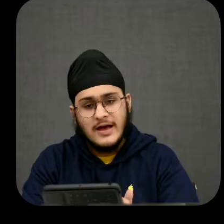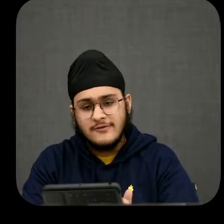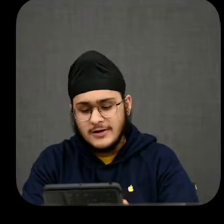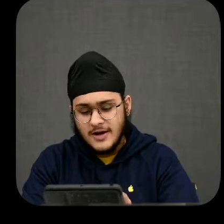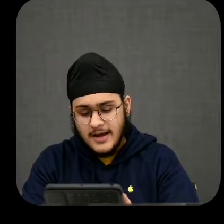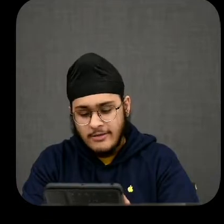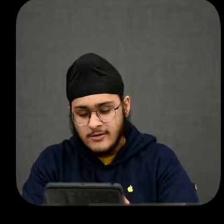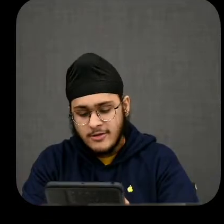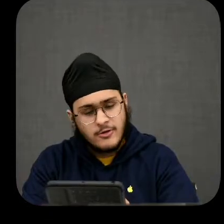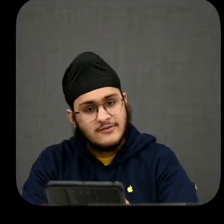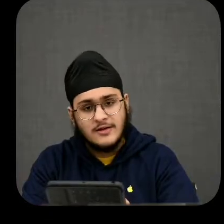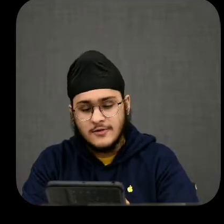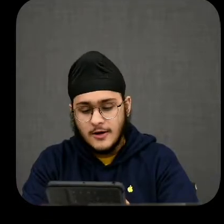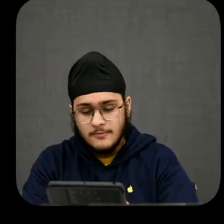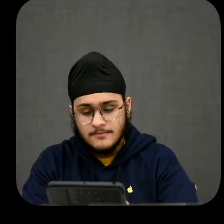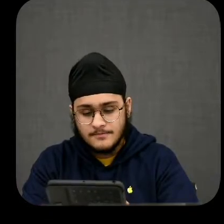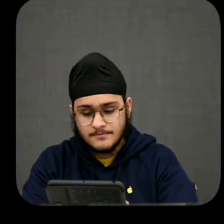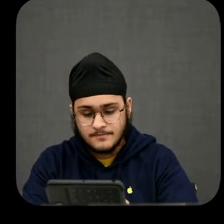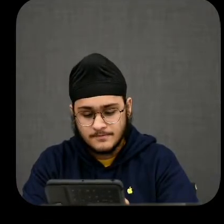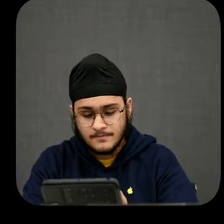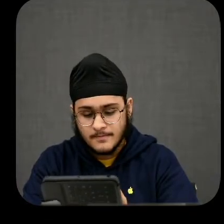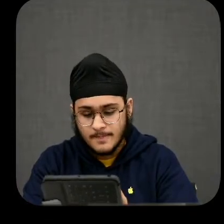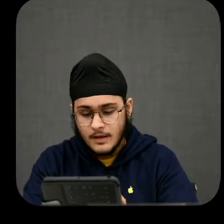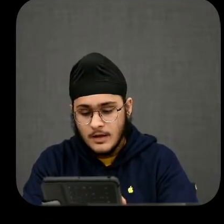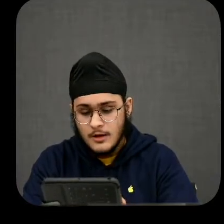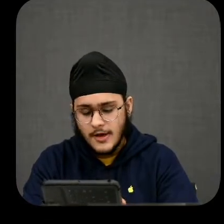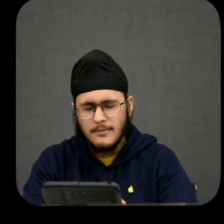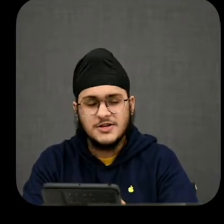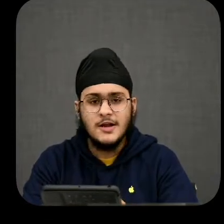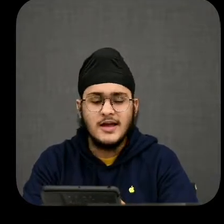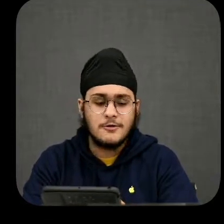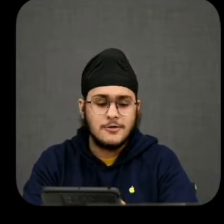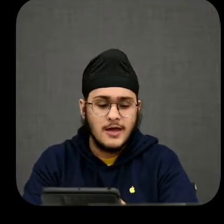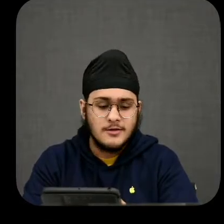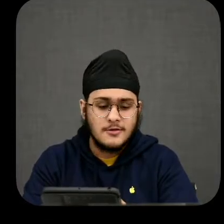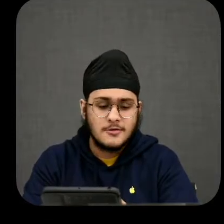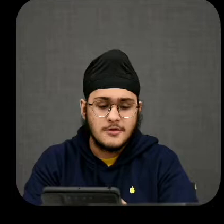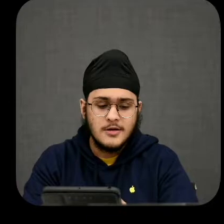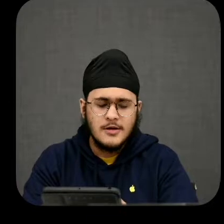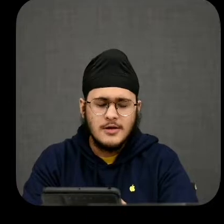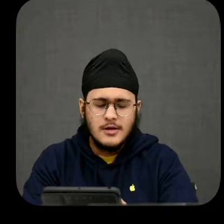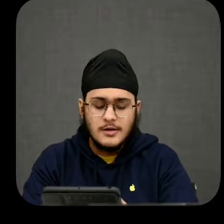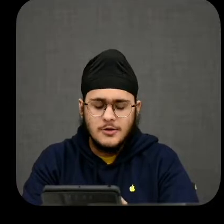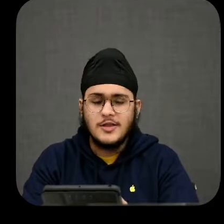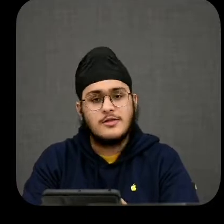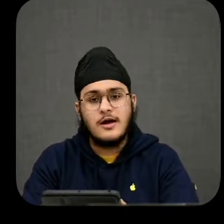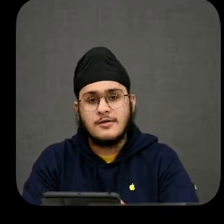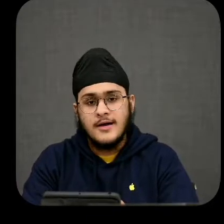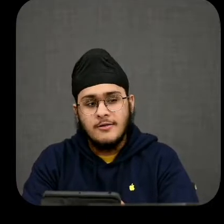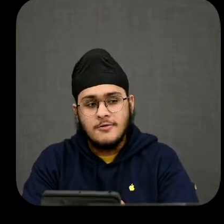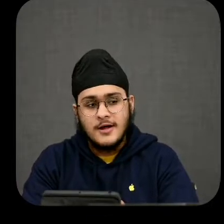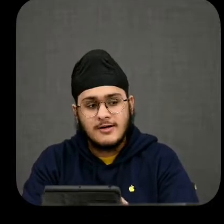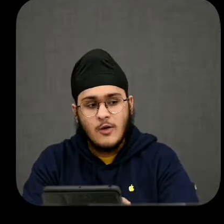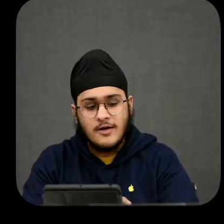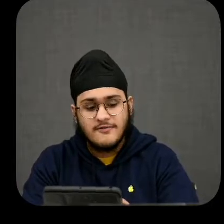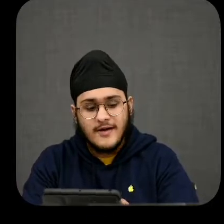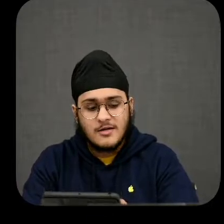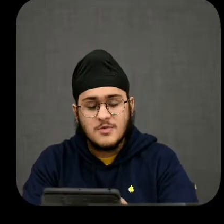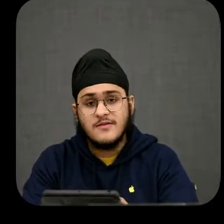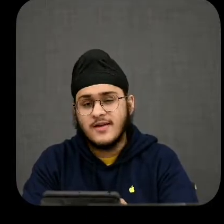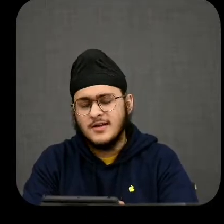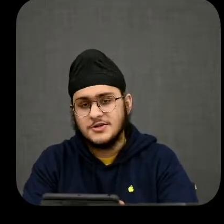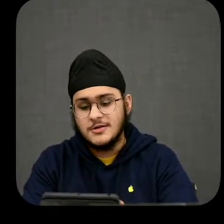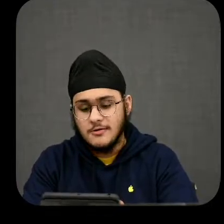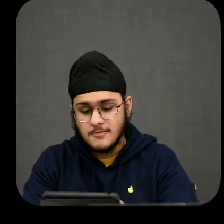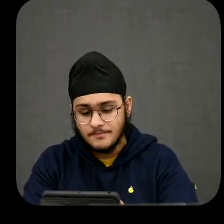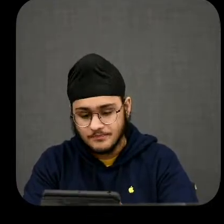both left and right hands. Let's go with left hand for now. Okay, machine learning is not an exact science. It requires very